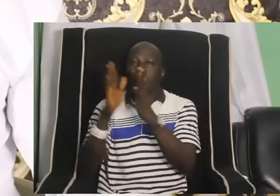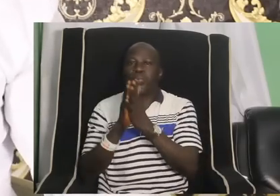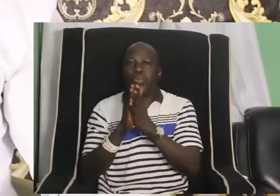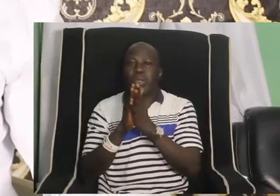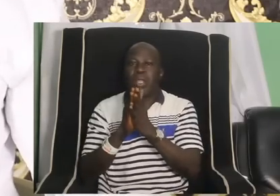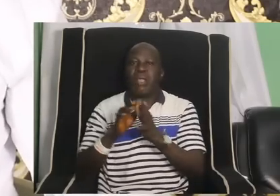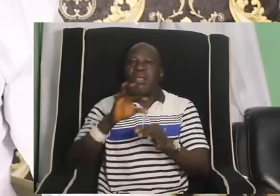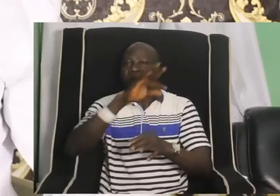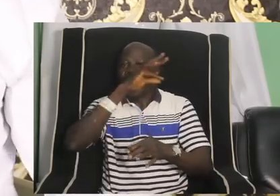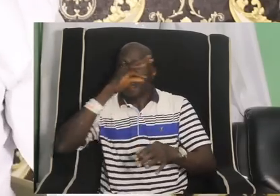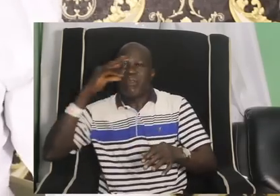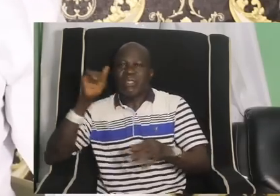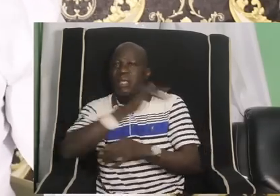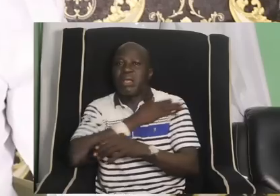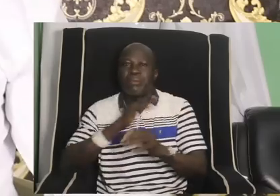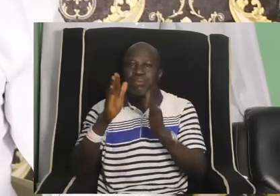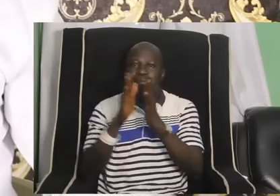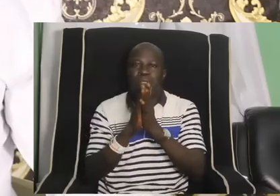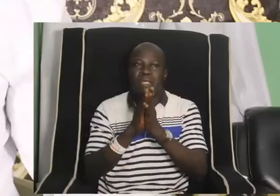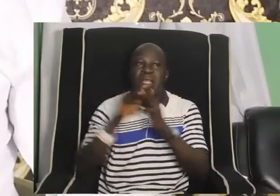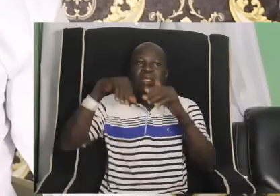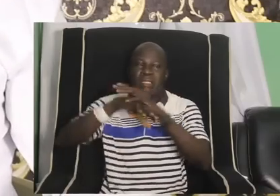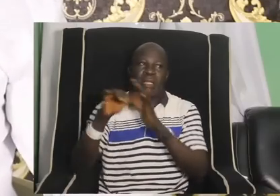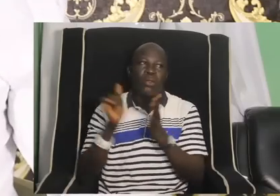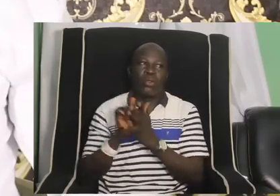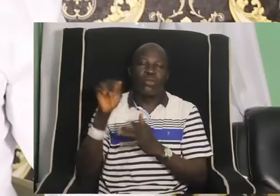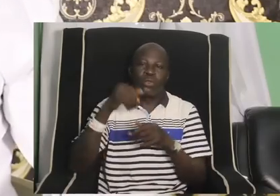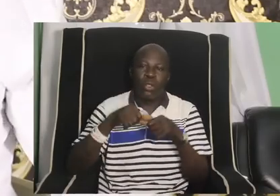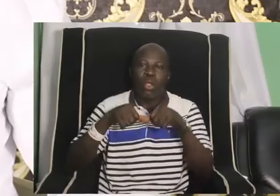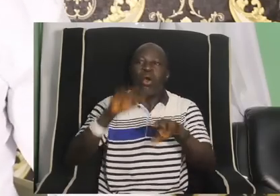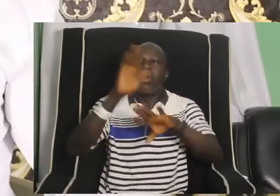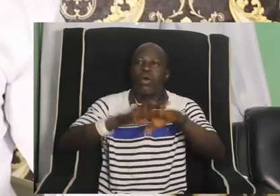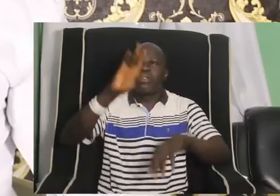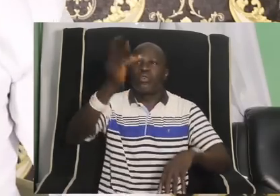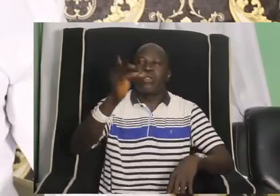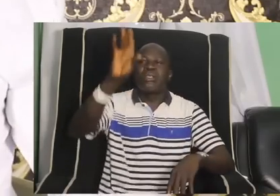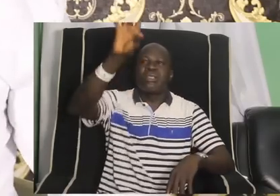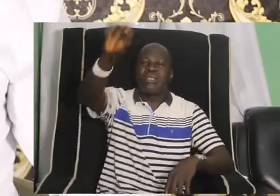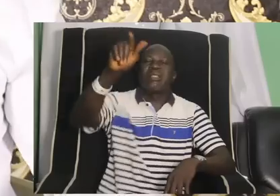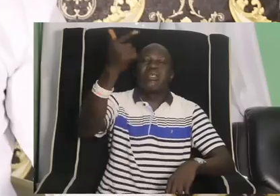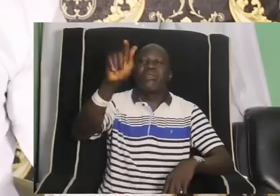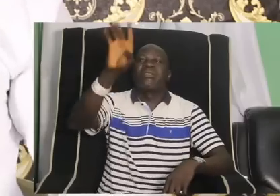pray. Fasting and prayer. Now, that will pray on the